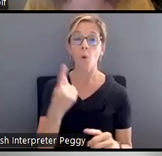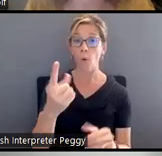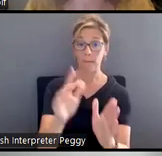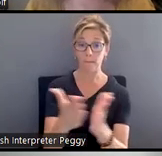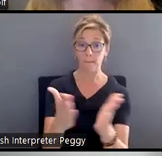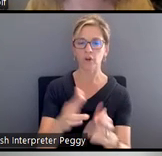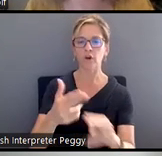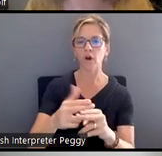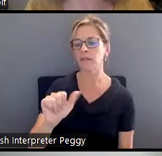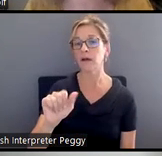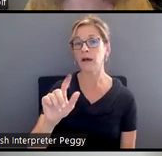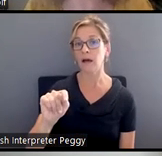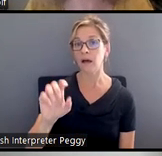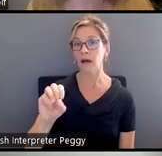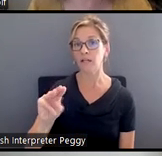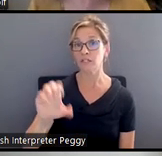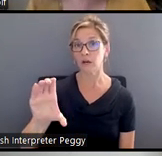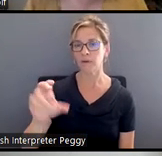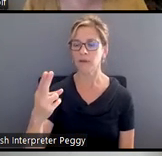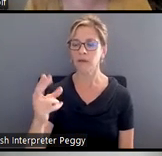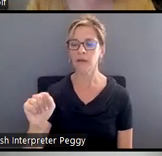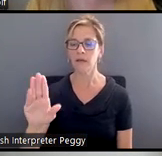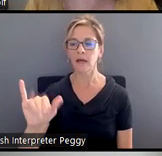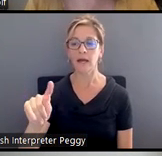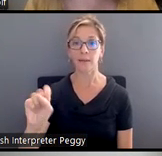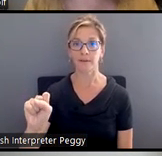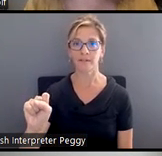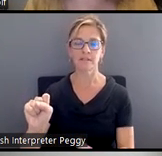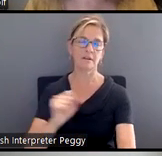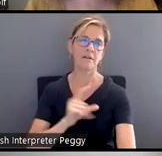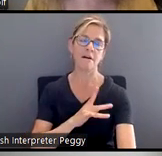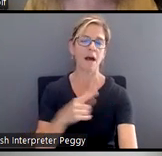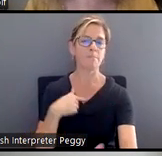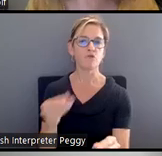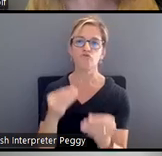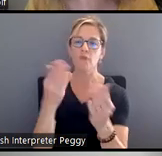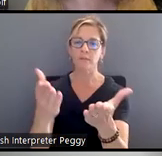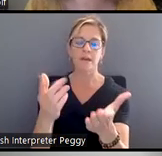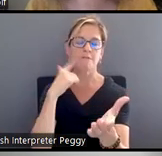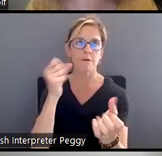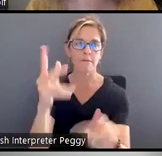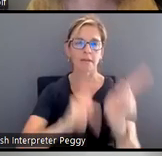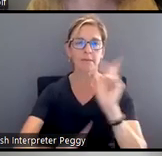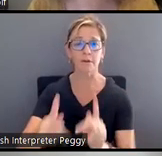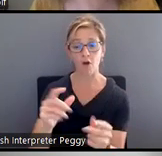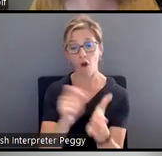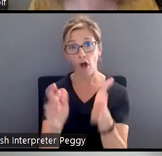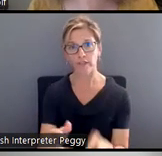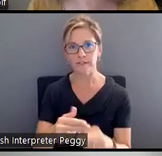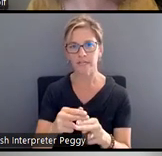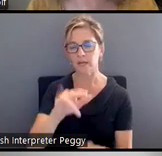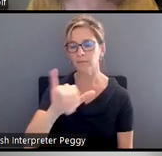I recommend it to pretty much everybody. It's written by James Clear. And he talks about how do we achieve